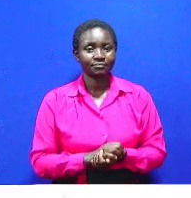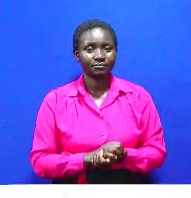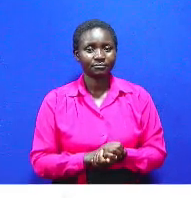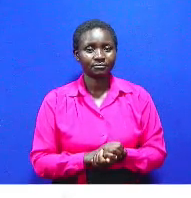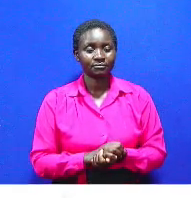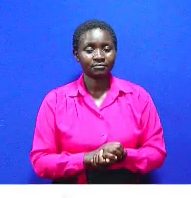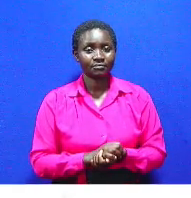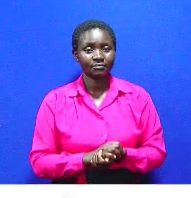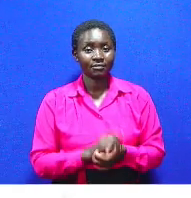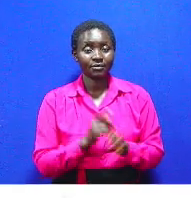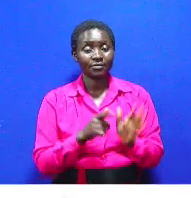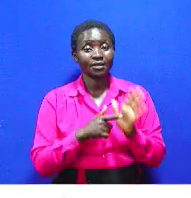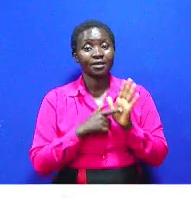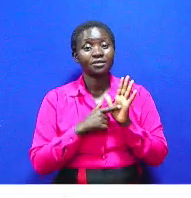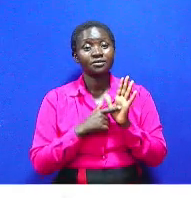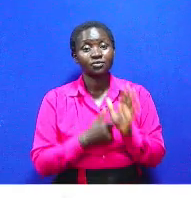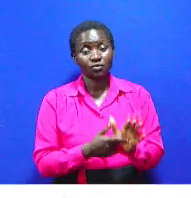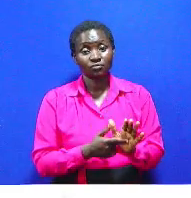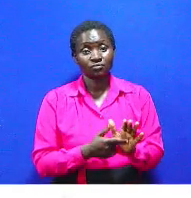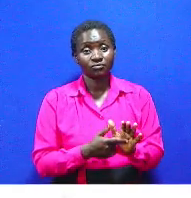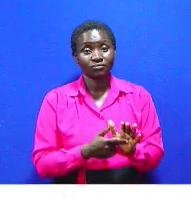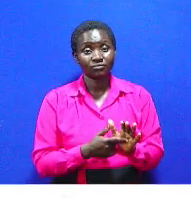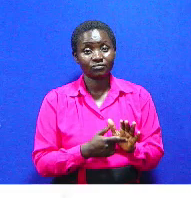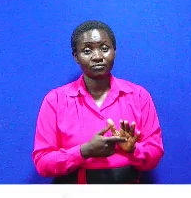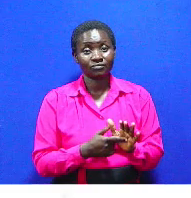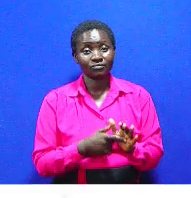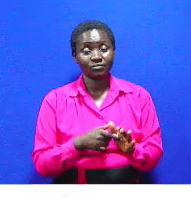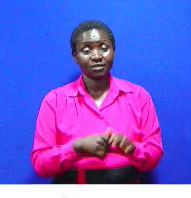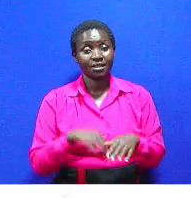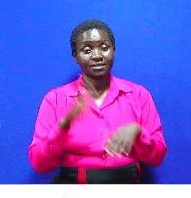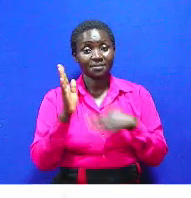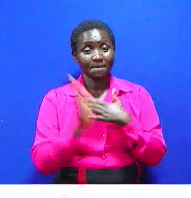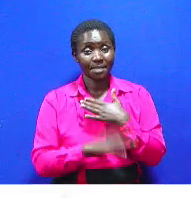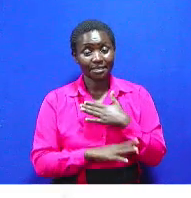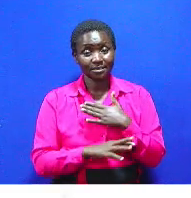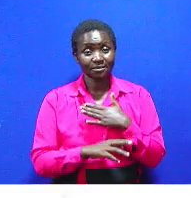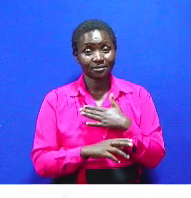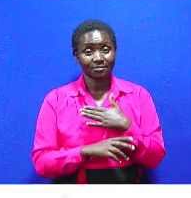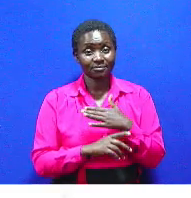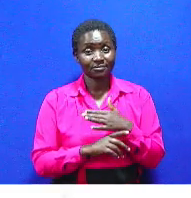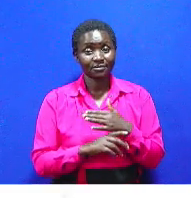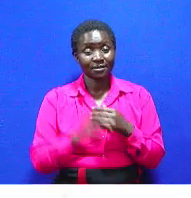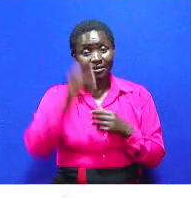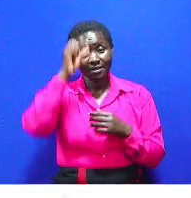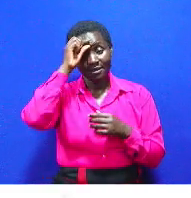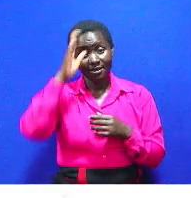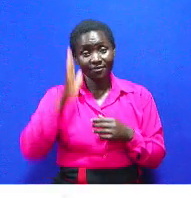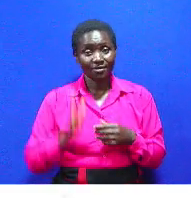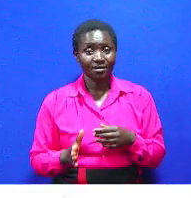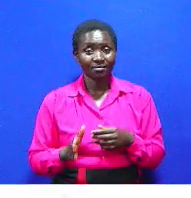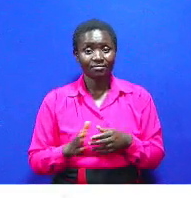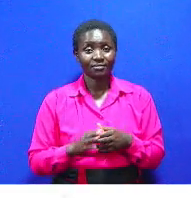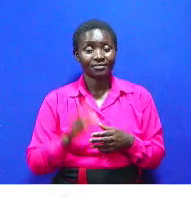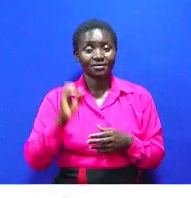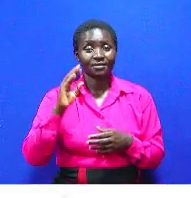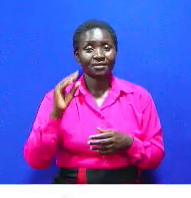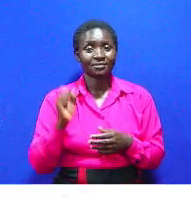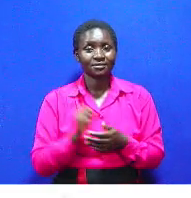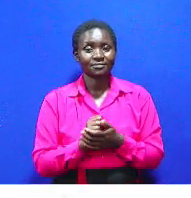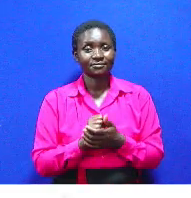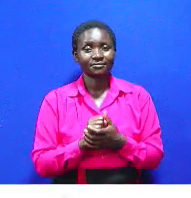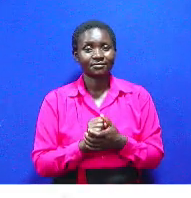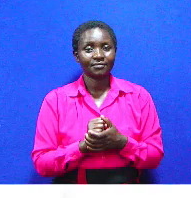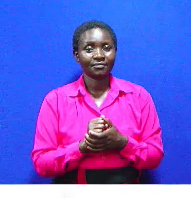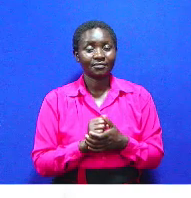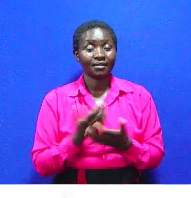Karanga Nitia Mano Yarenge, Embemono from the governor and the CS. Javon Nobuno